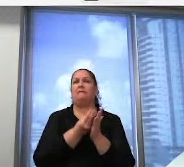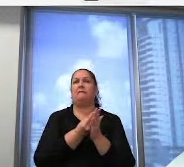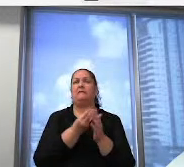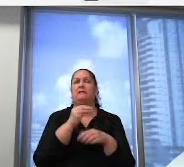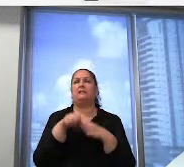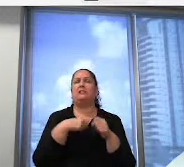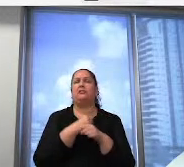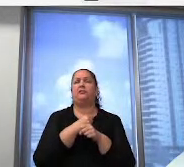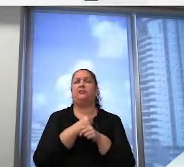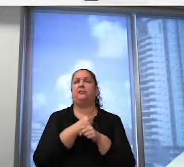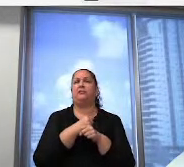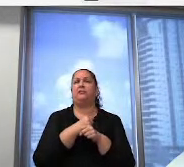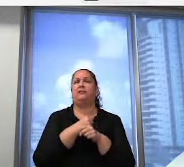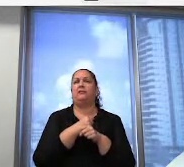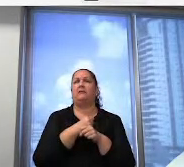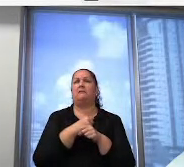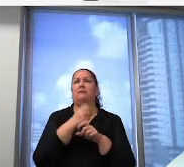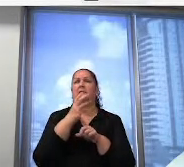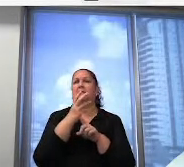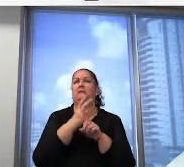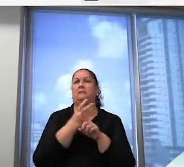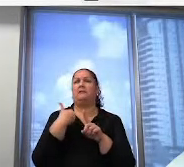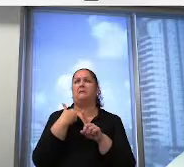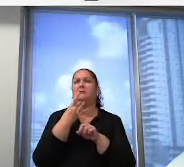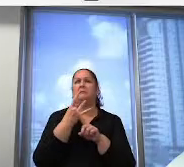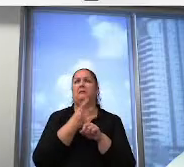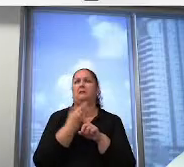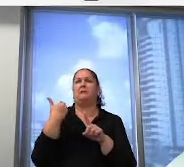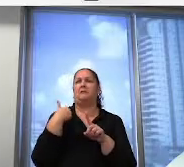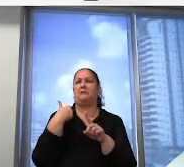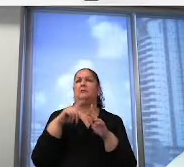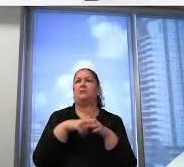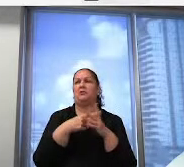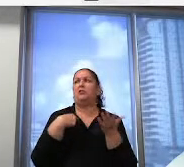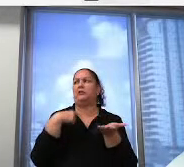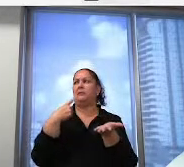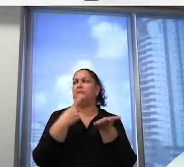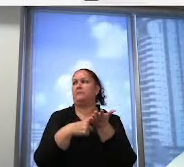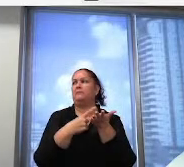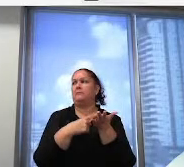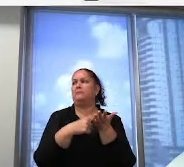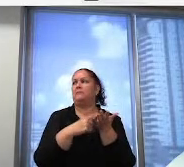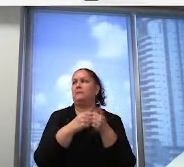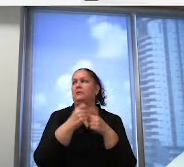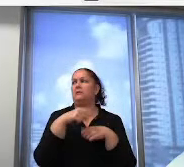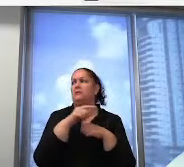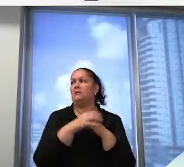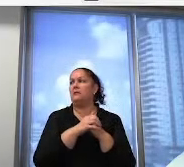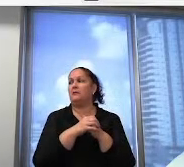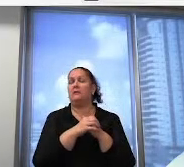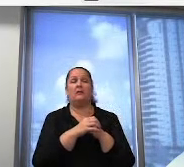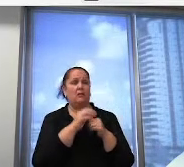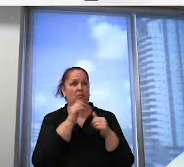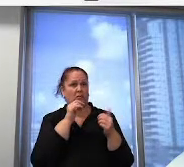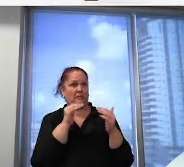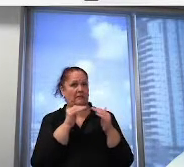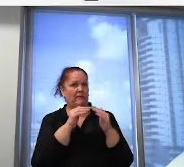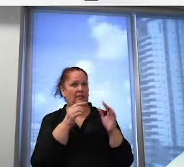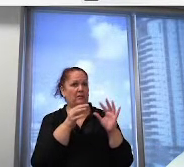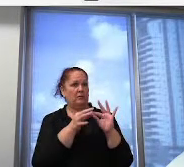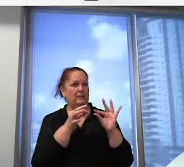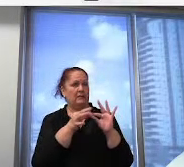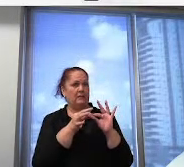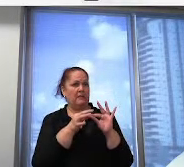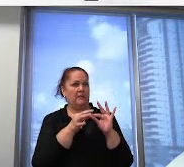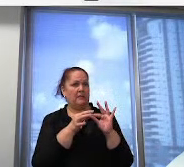year. So we're, 6 to 8 months ago, we would have started the discussions with them. So is it fair